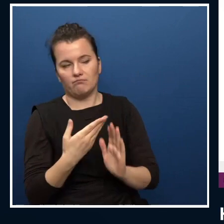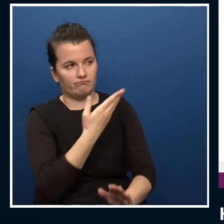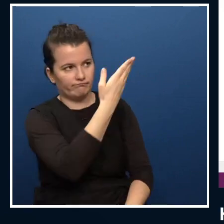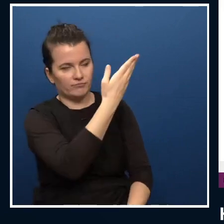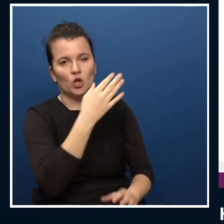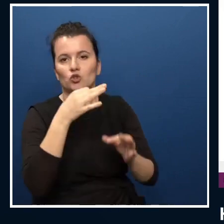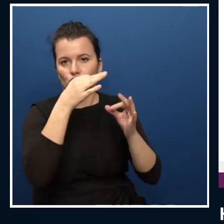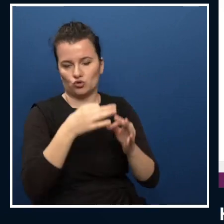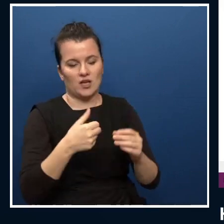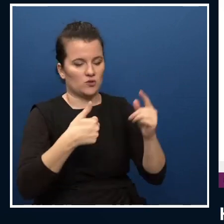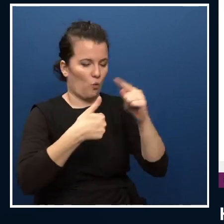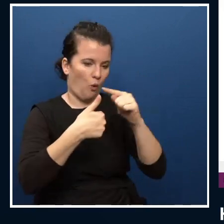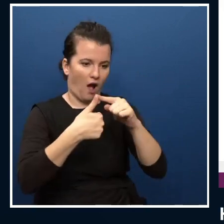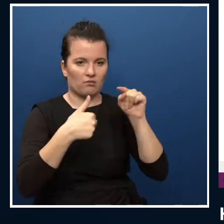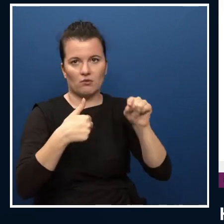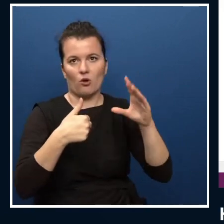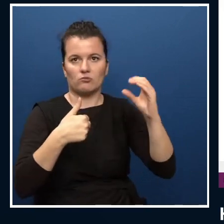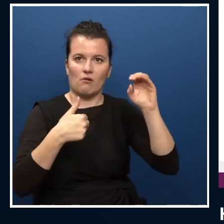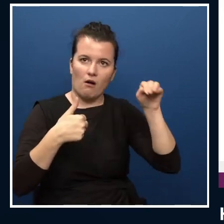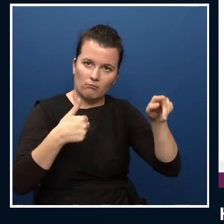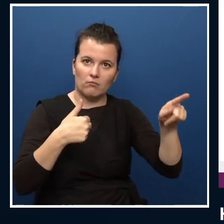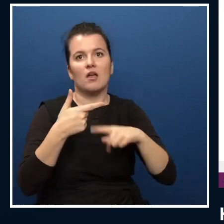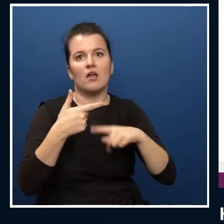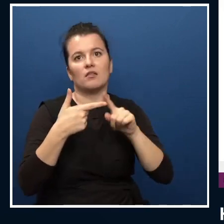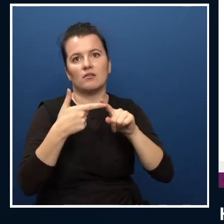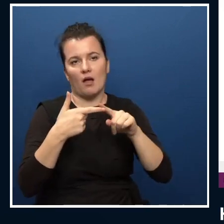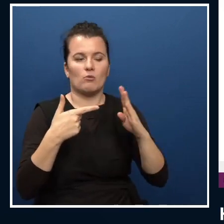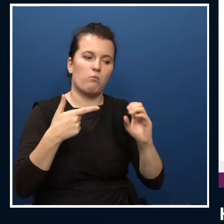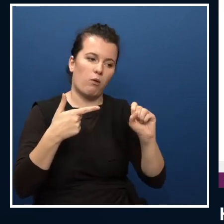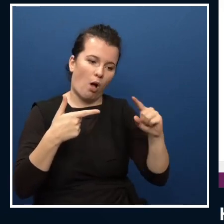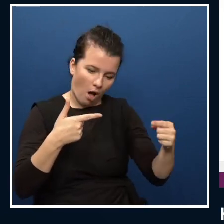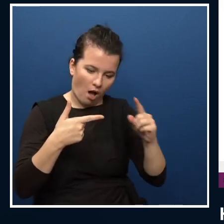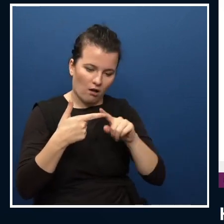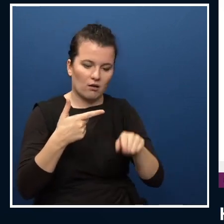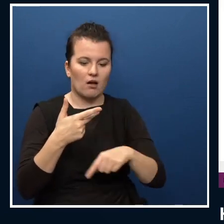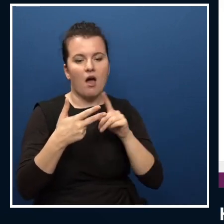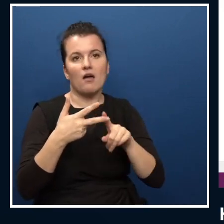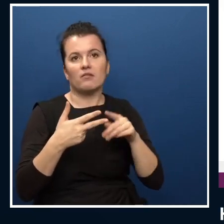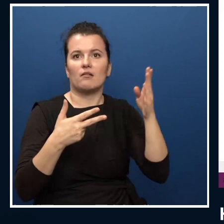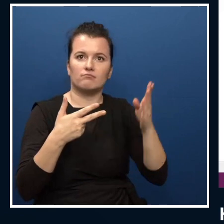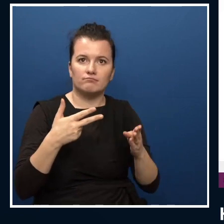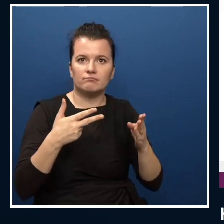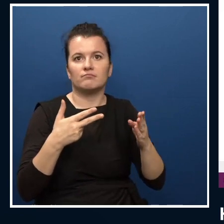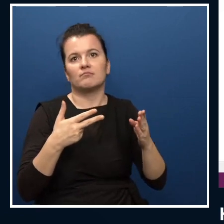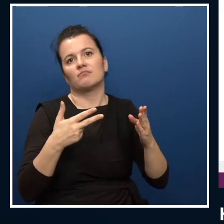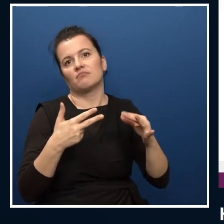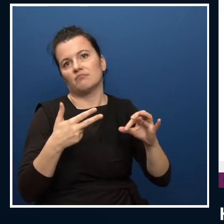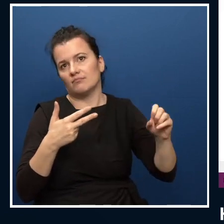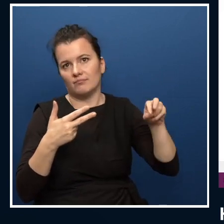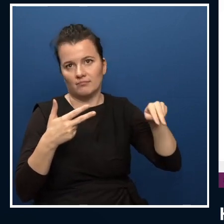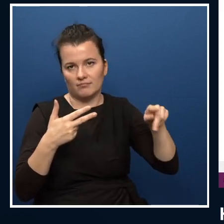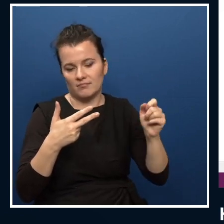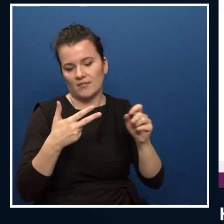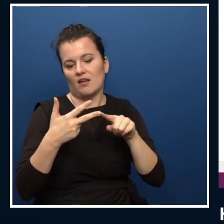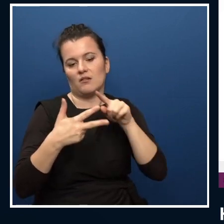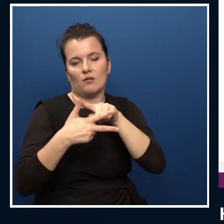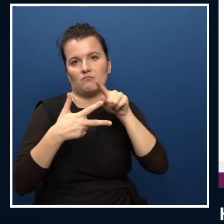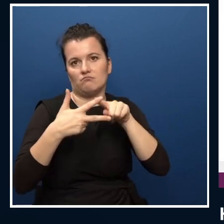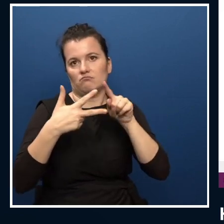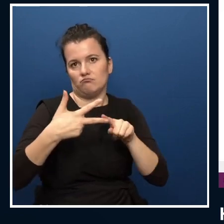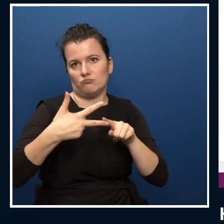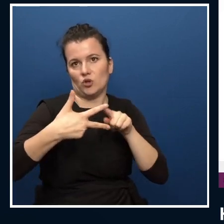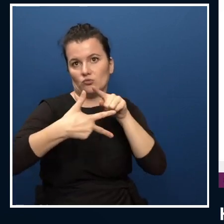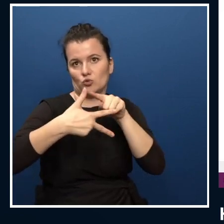There's /blog, site 2, and then there's Hansel Minutes, which is site 3. I could, if I wanted